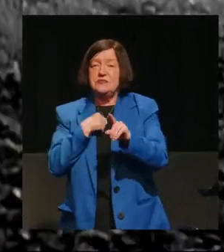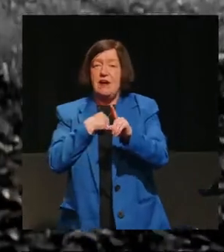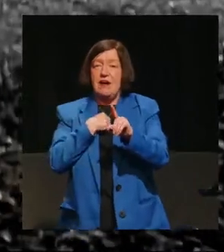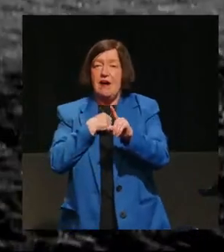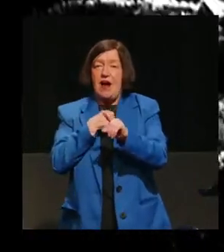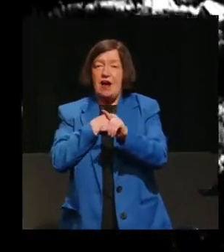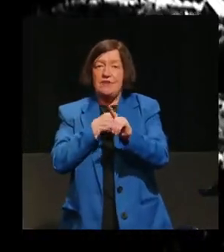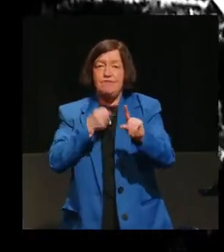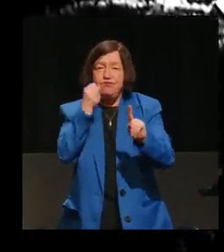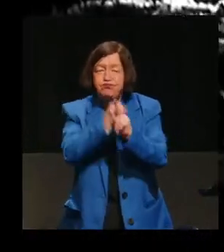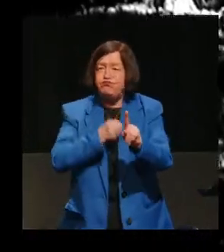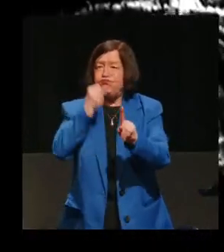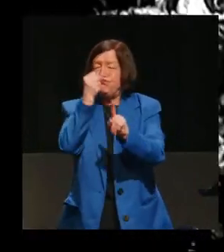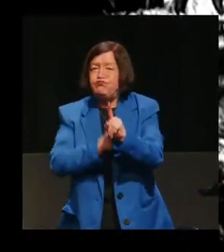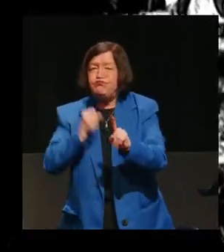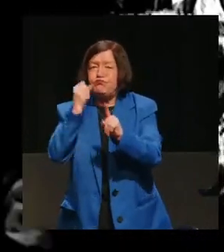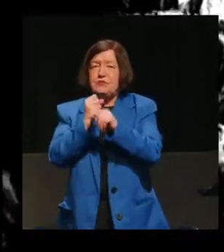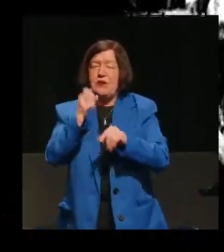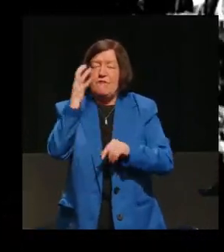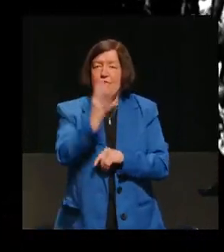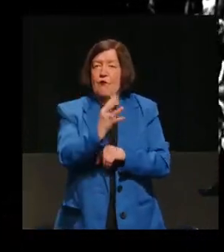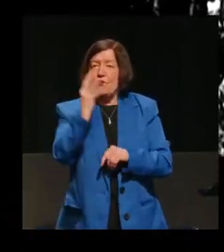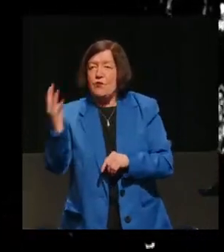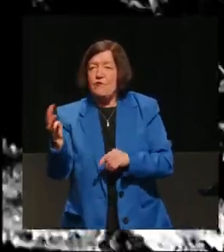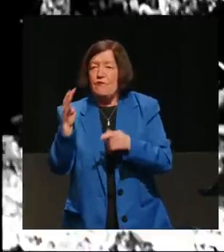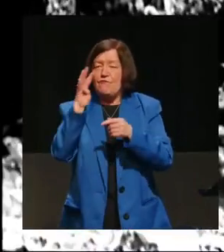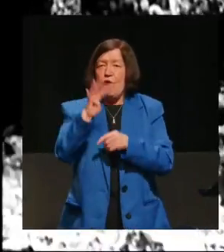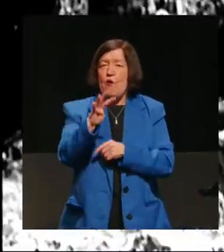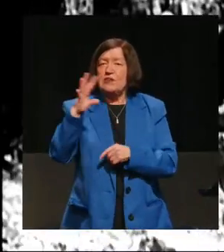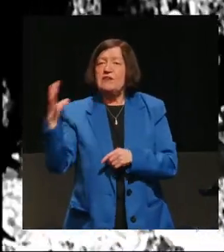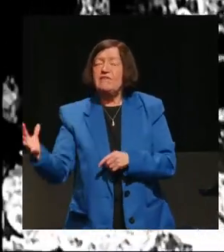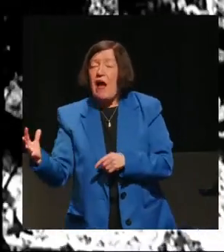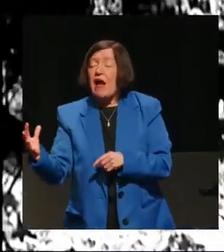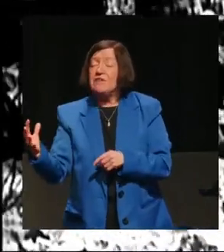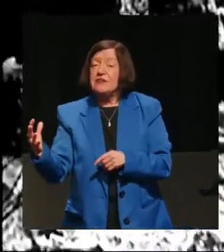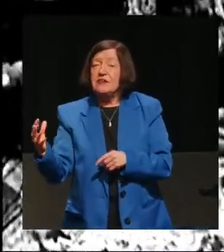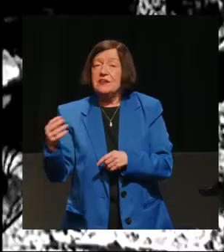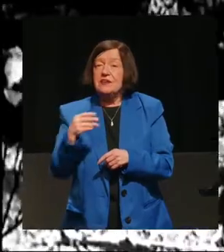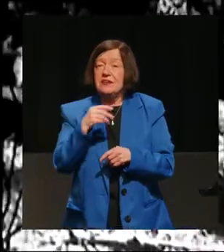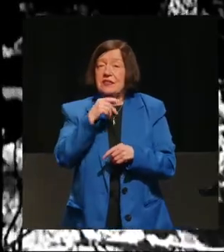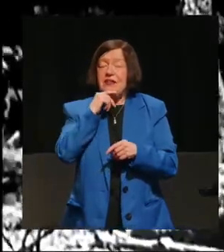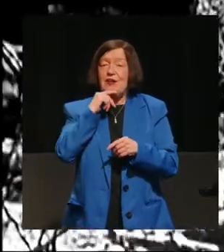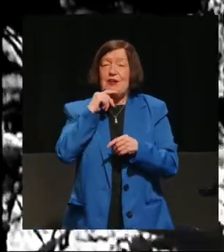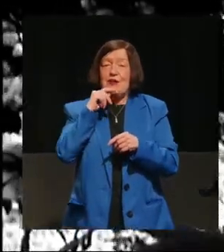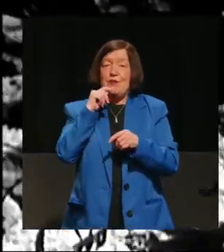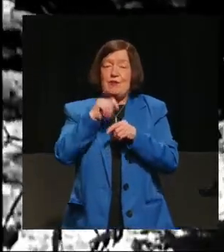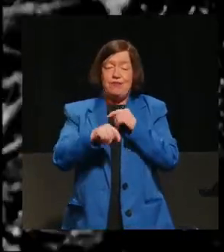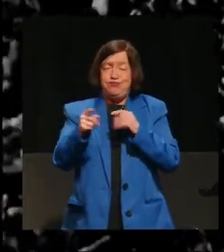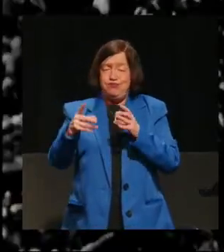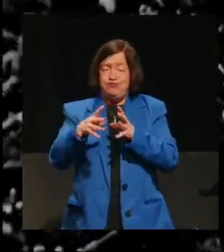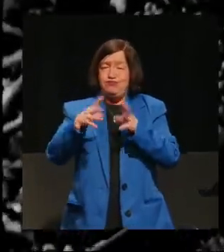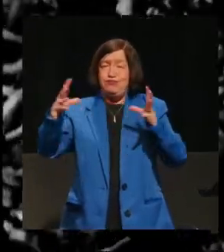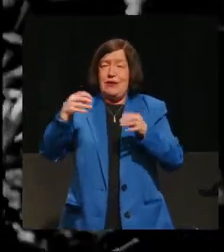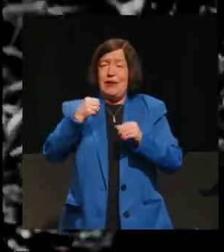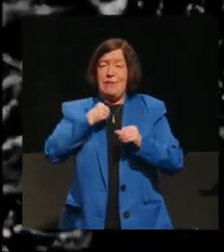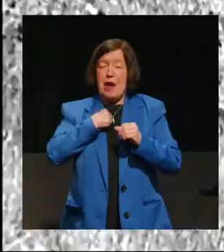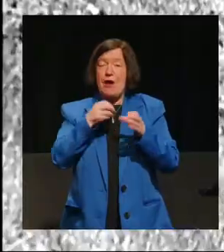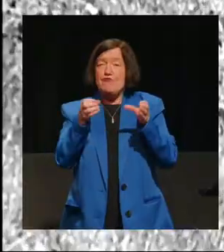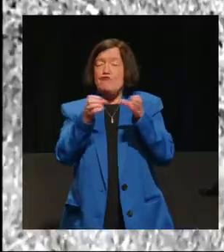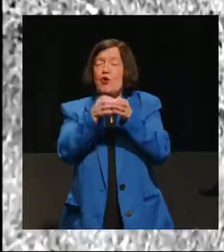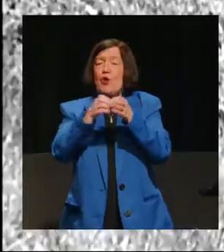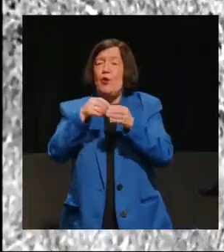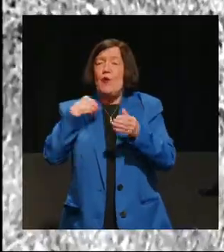very hard, 44, 45, but it was tough, you know. In my brigade we